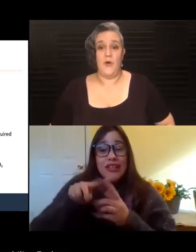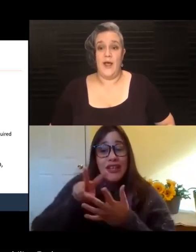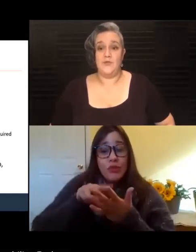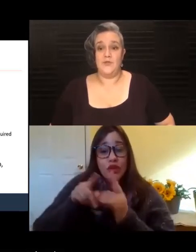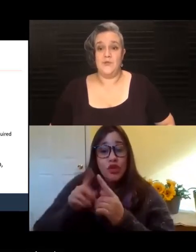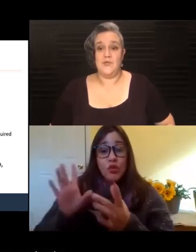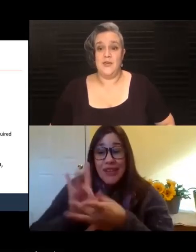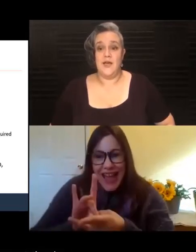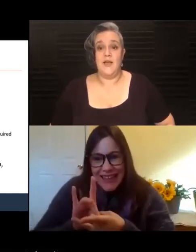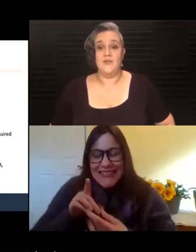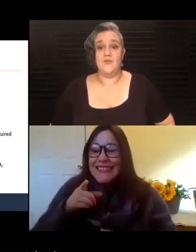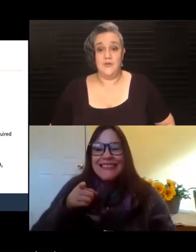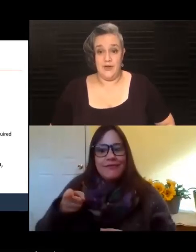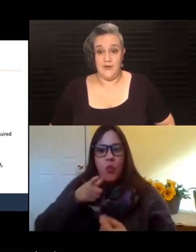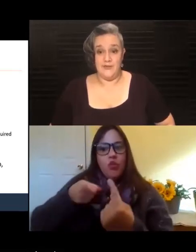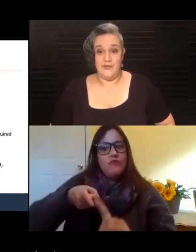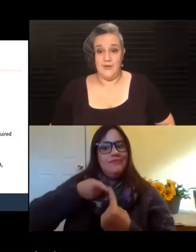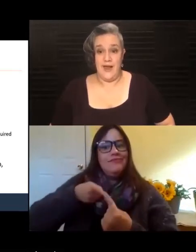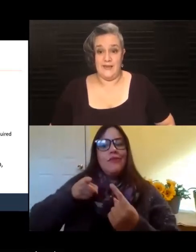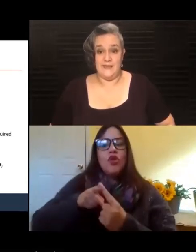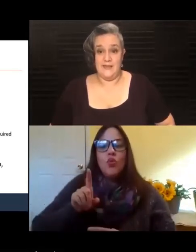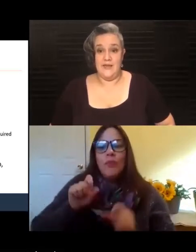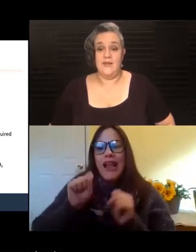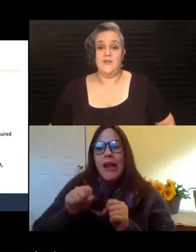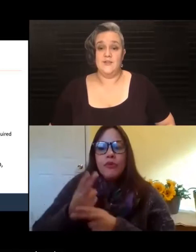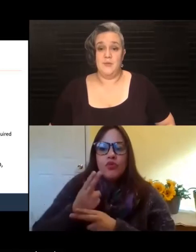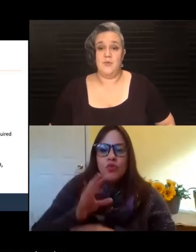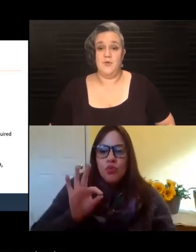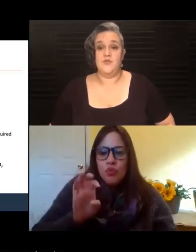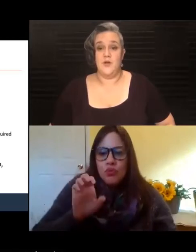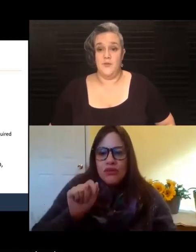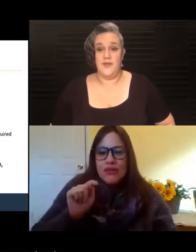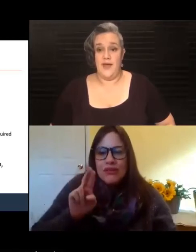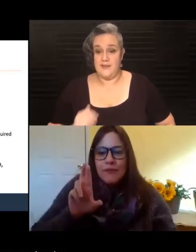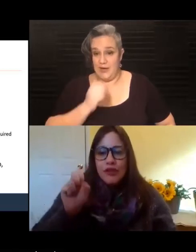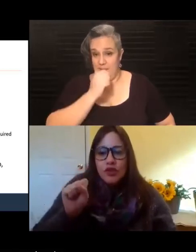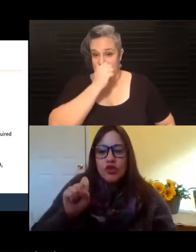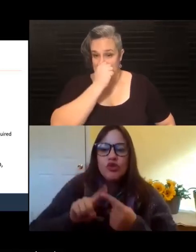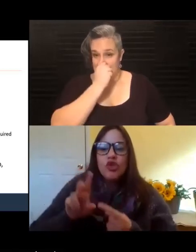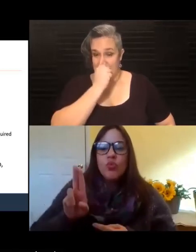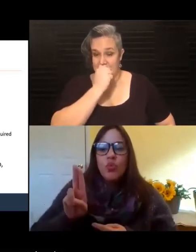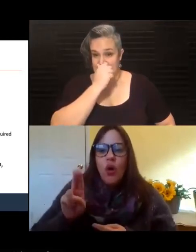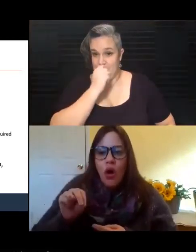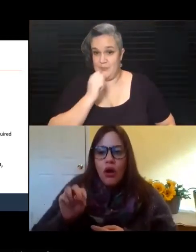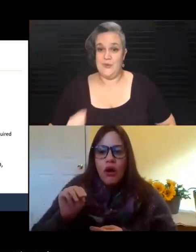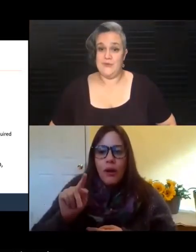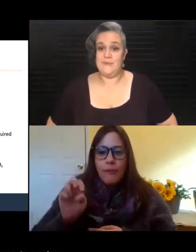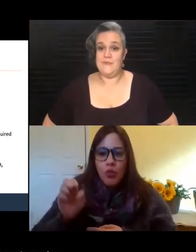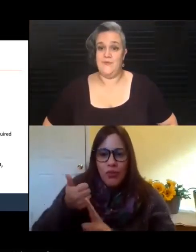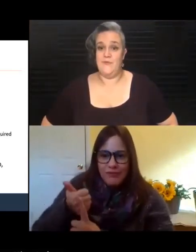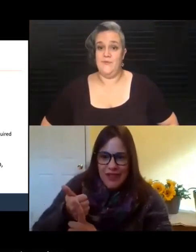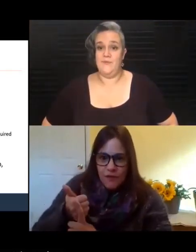or perhaps you're using a screen reader to connect, there are some people who struggle with that, to be able to